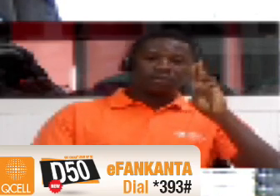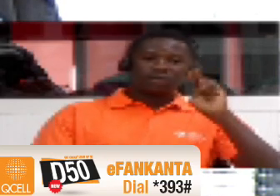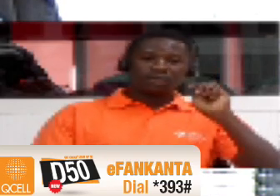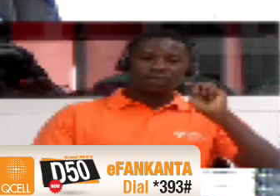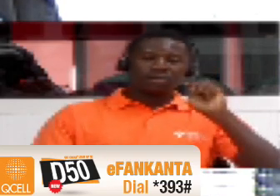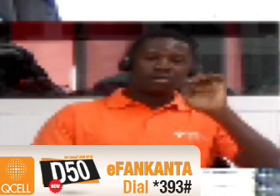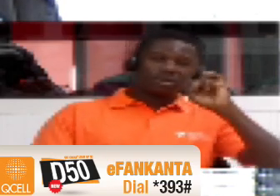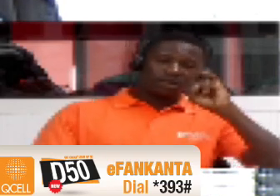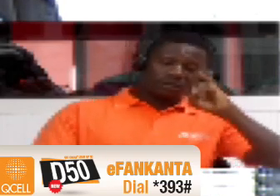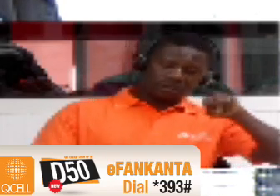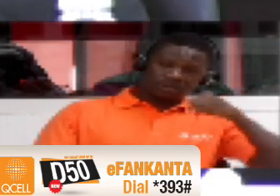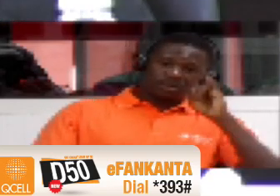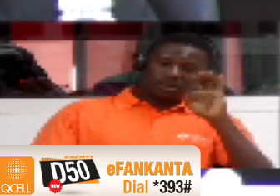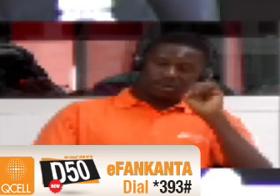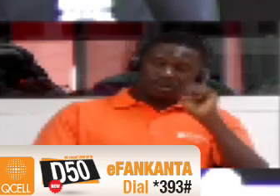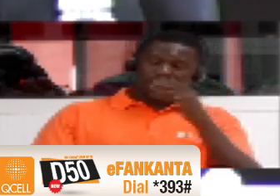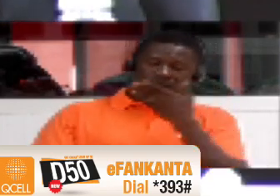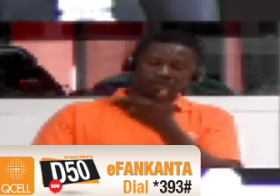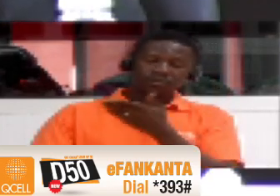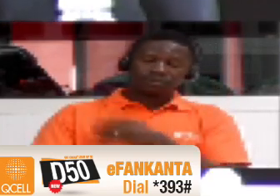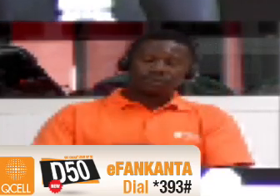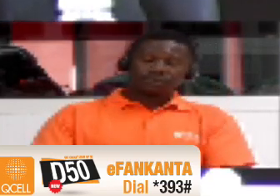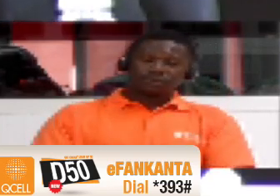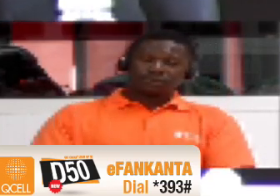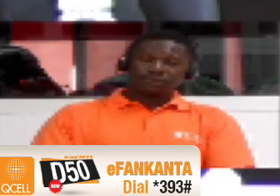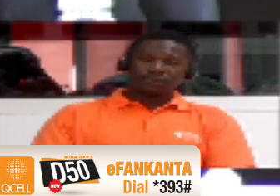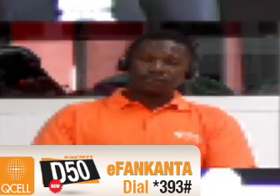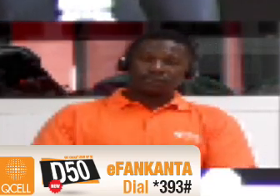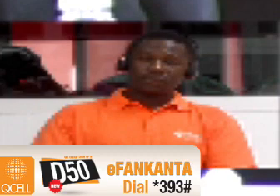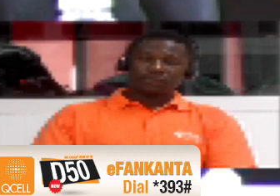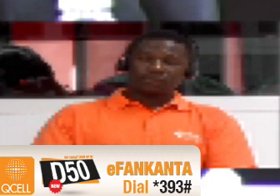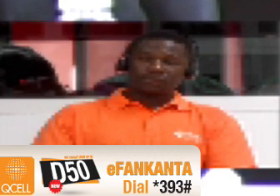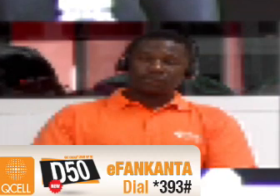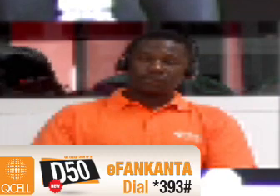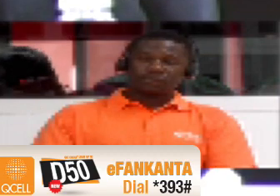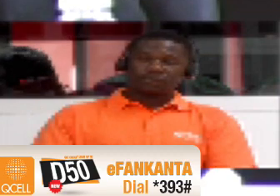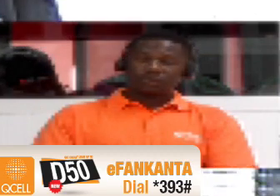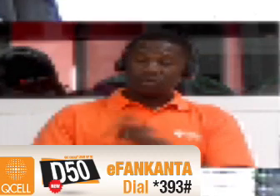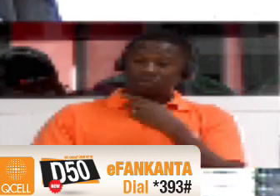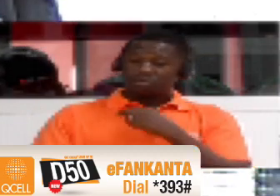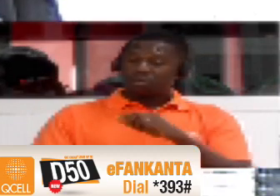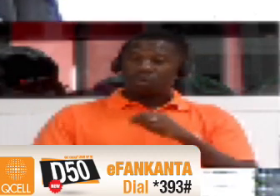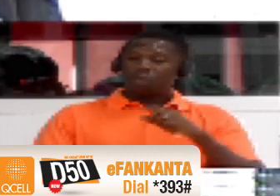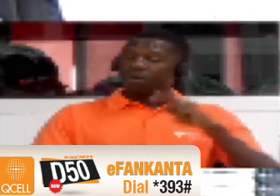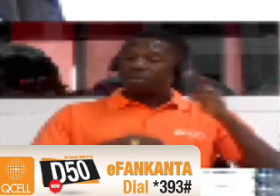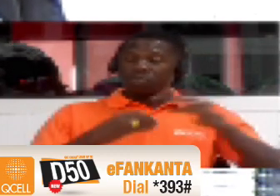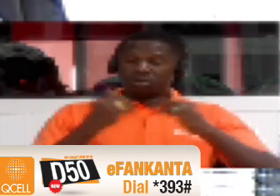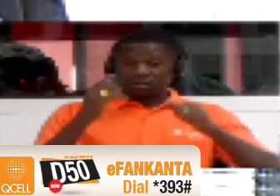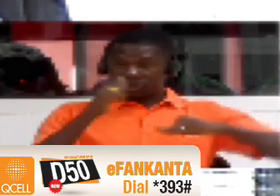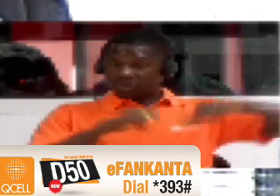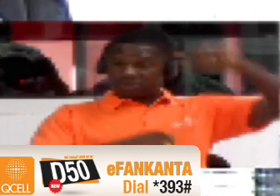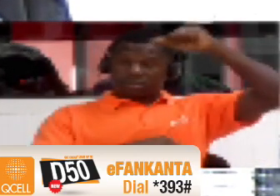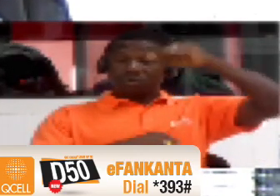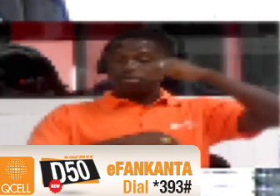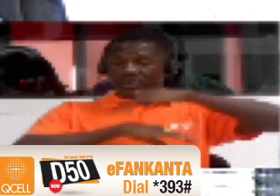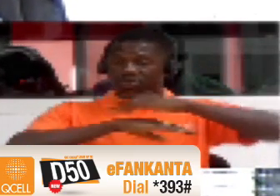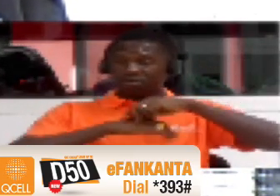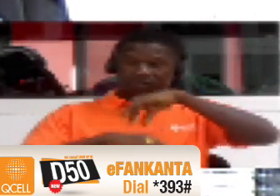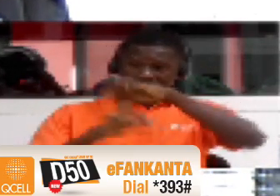Badjie. Was he the most senior member of the team? Akofatelela makamu siata kafomo beti timo mo beti bangwala maala